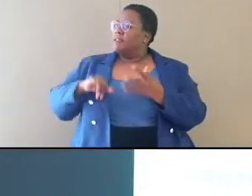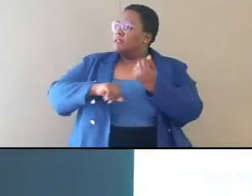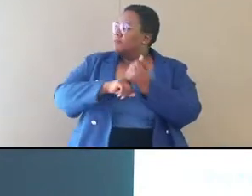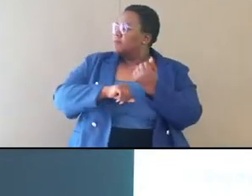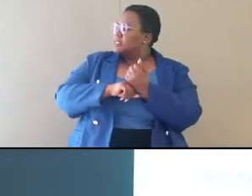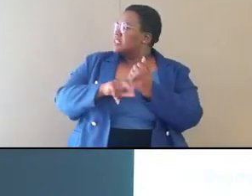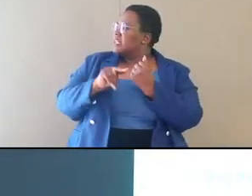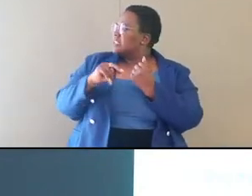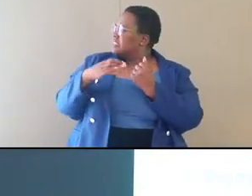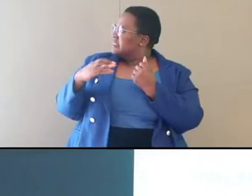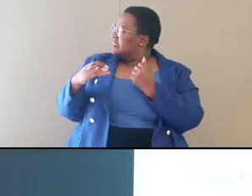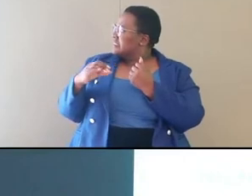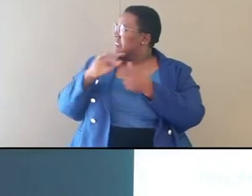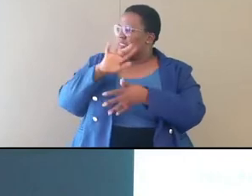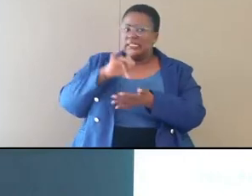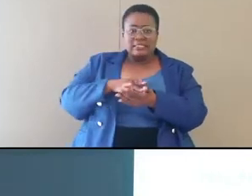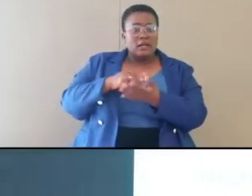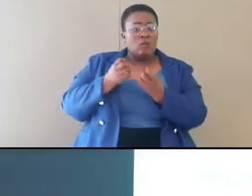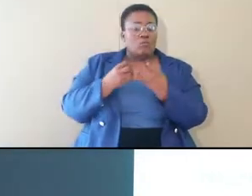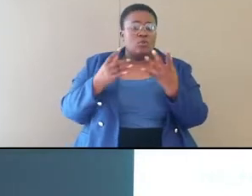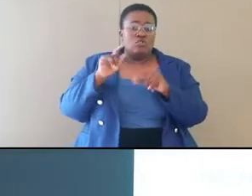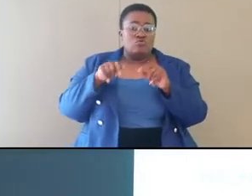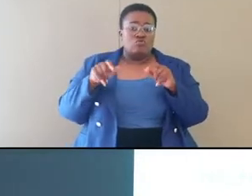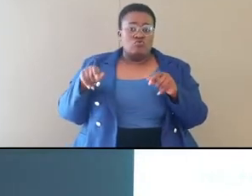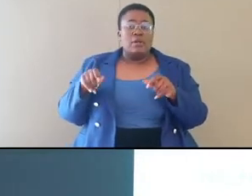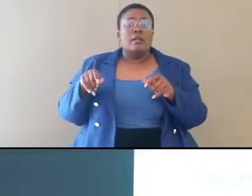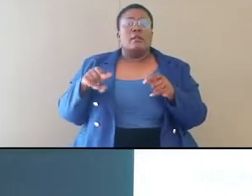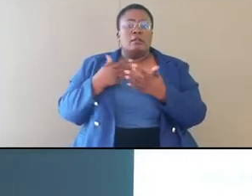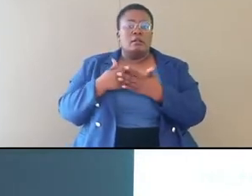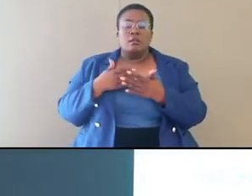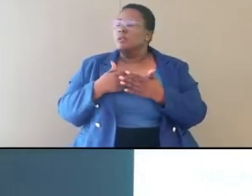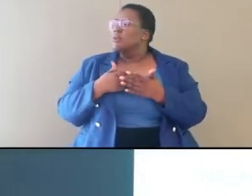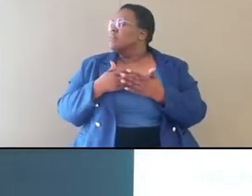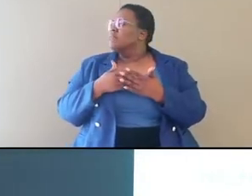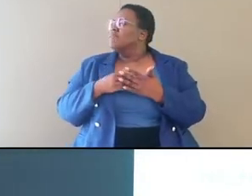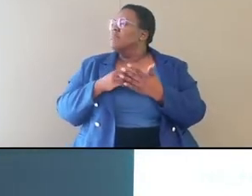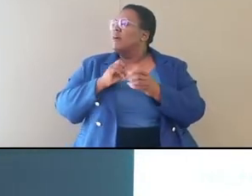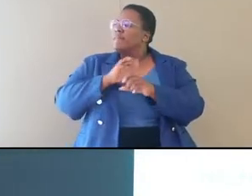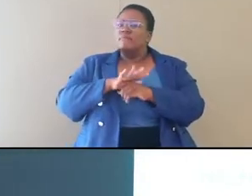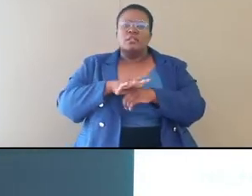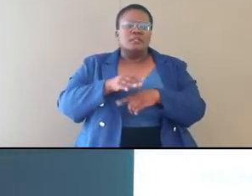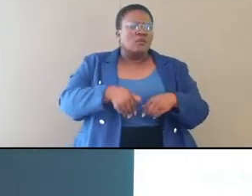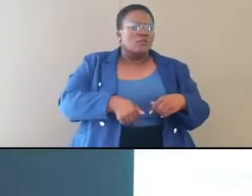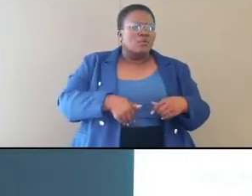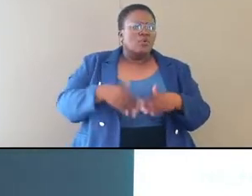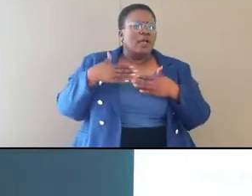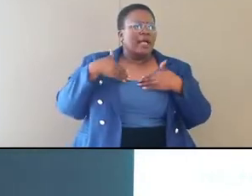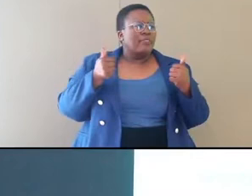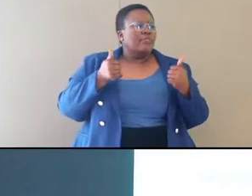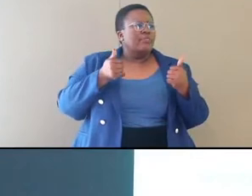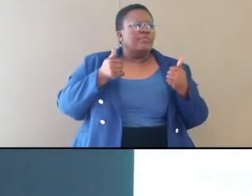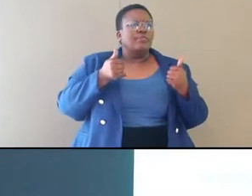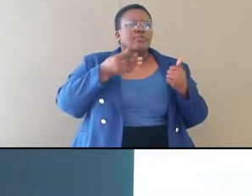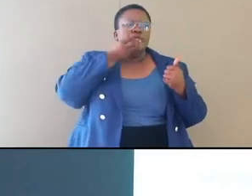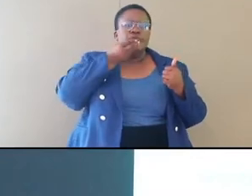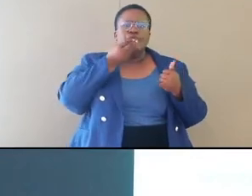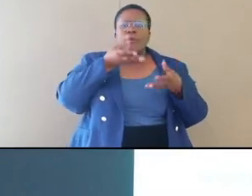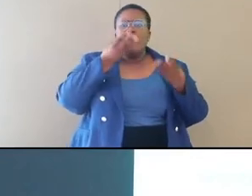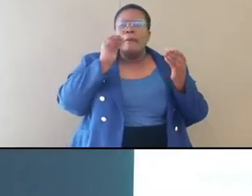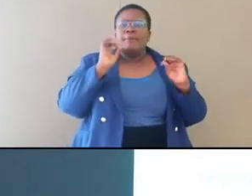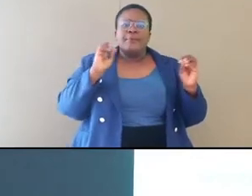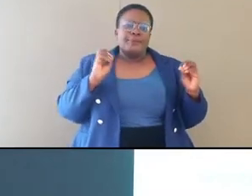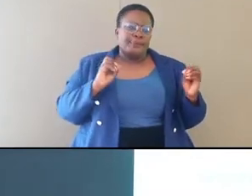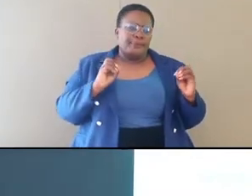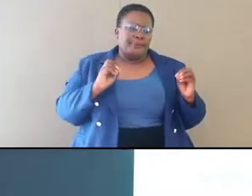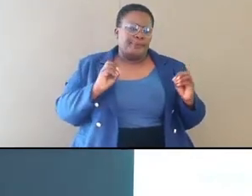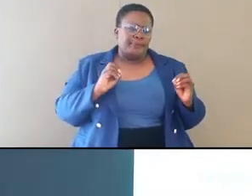And the youngest children are most vulnerable to the effects of malnutrition due to their rapid phase of growth in that age group of nought to